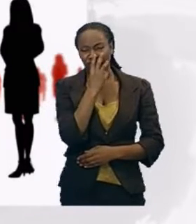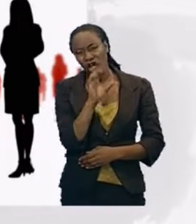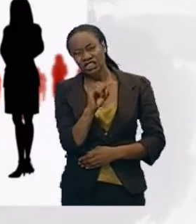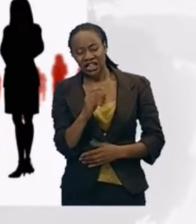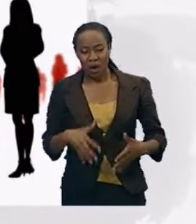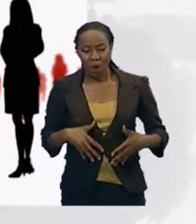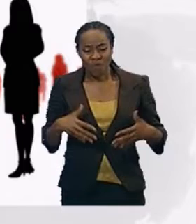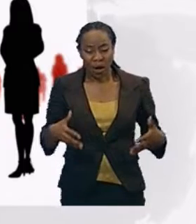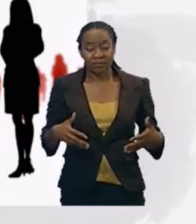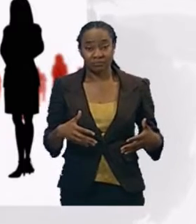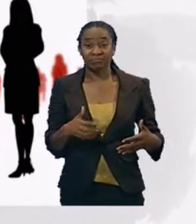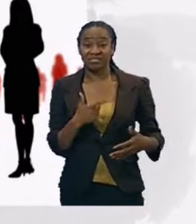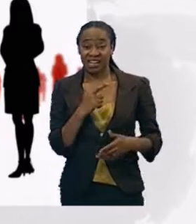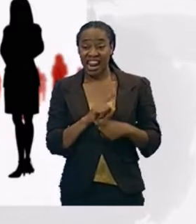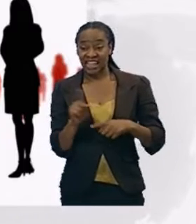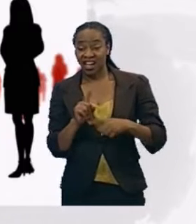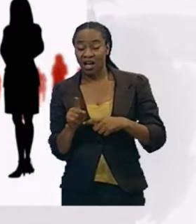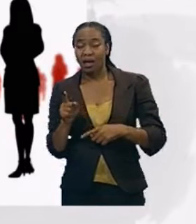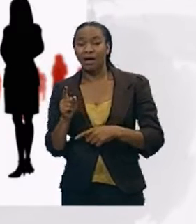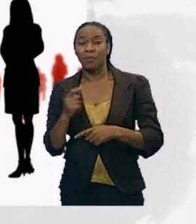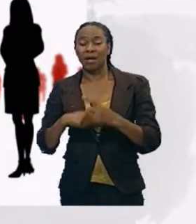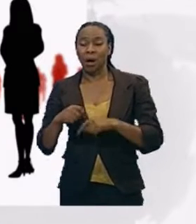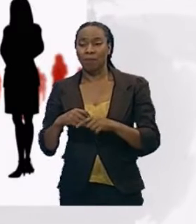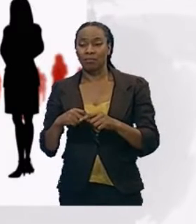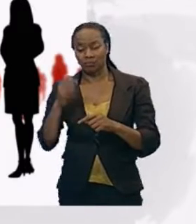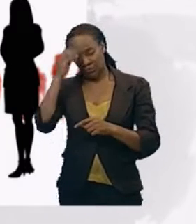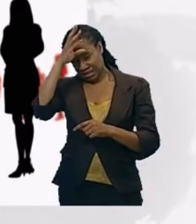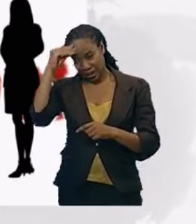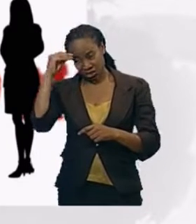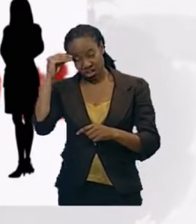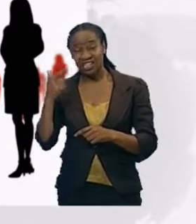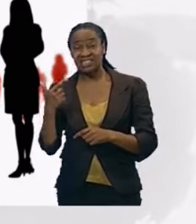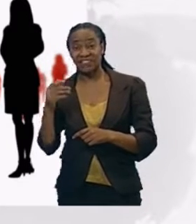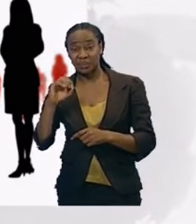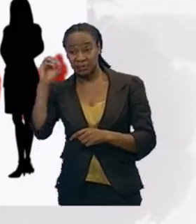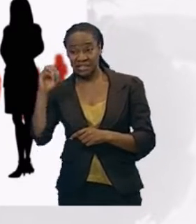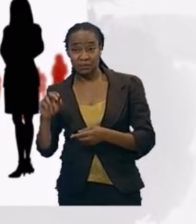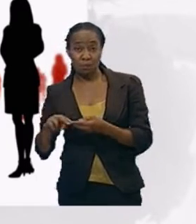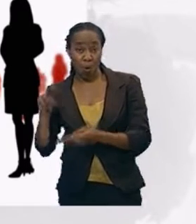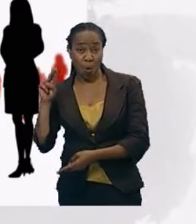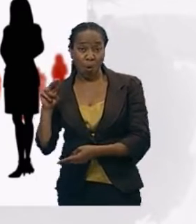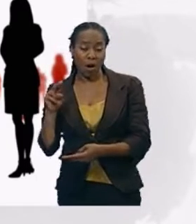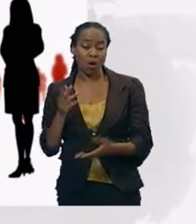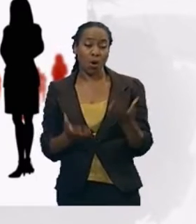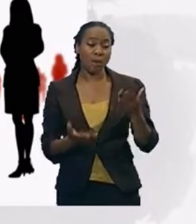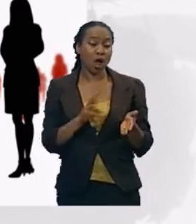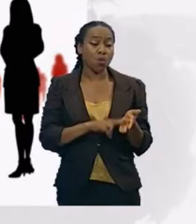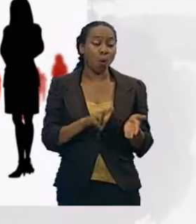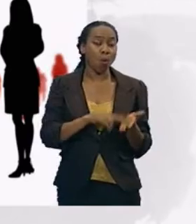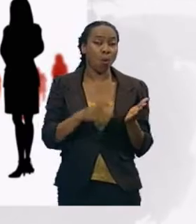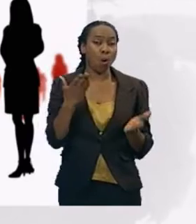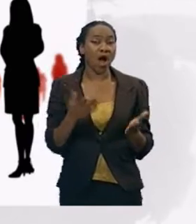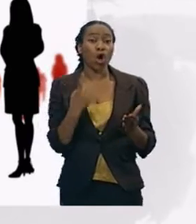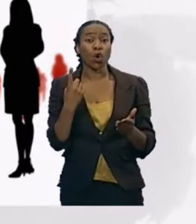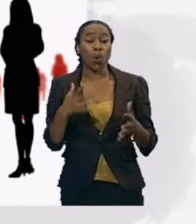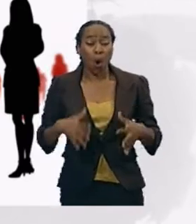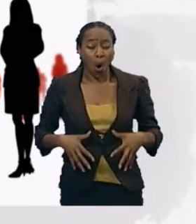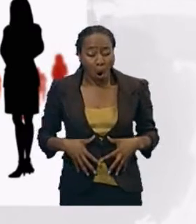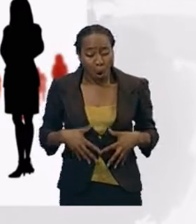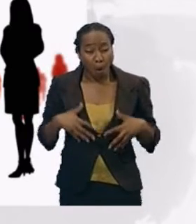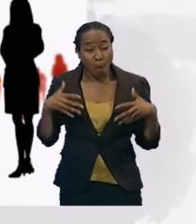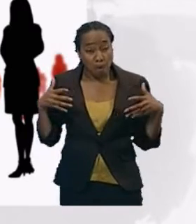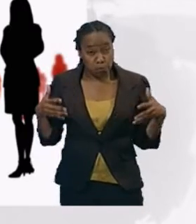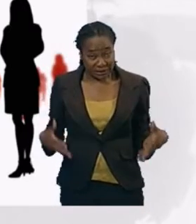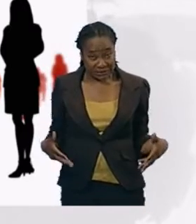more likely to develop dementia later on than those who'd been a healthy, normal weight. They say the increased risk for those who'd been obese